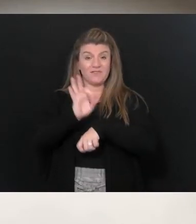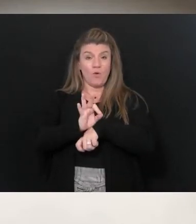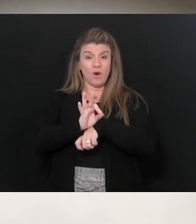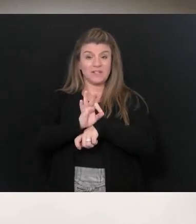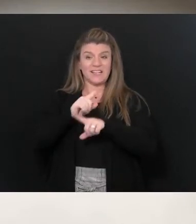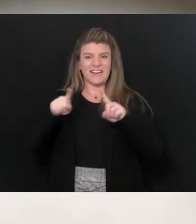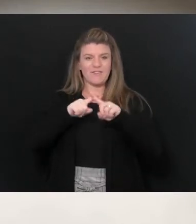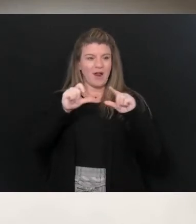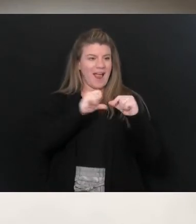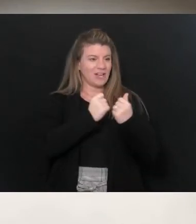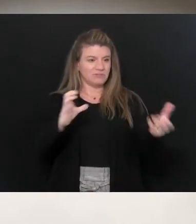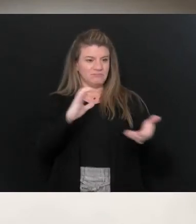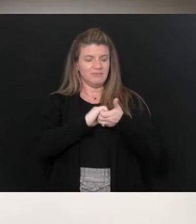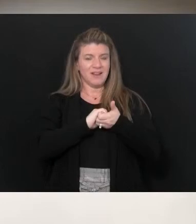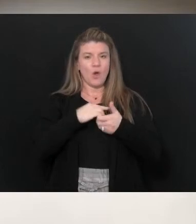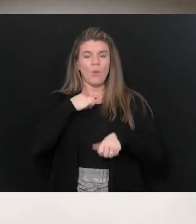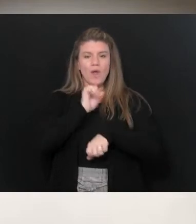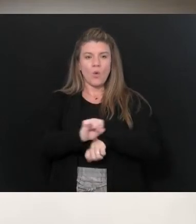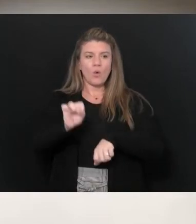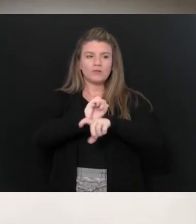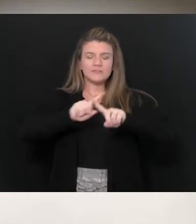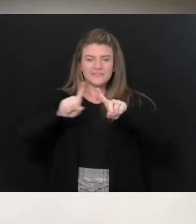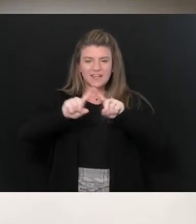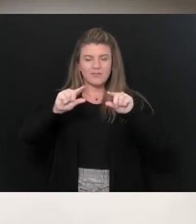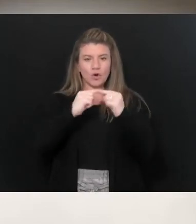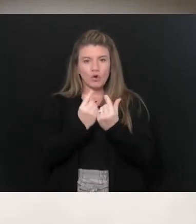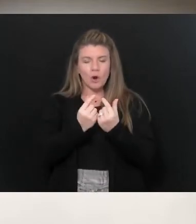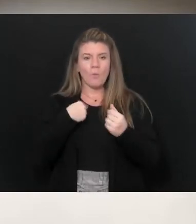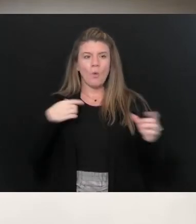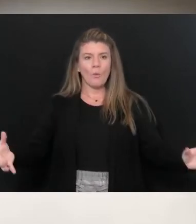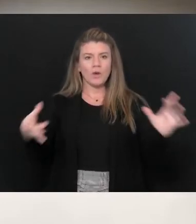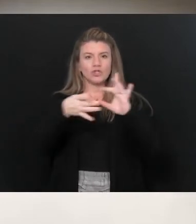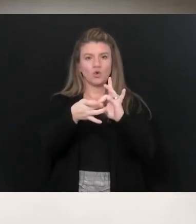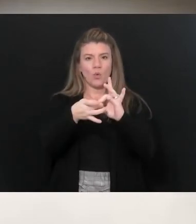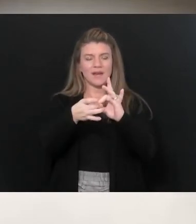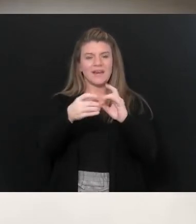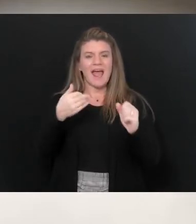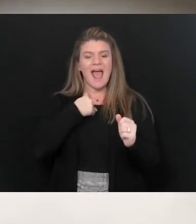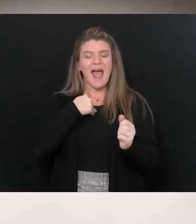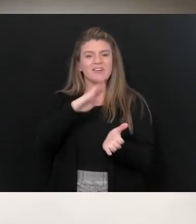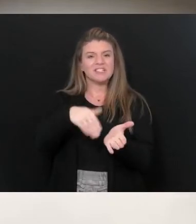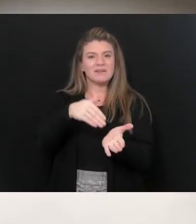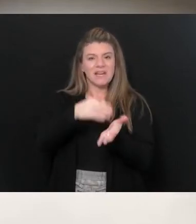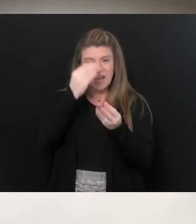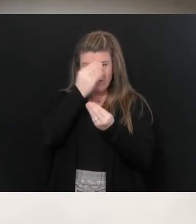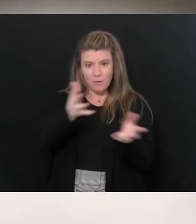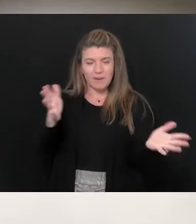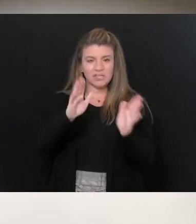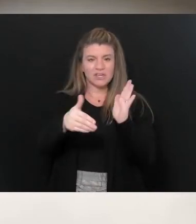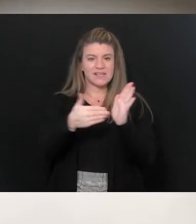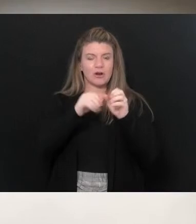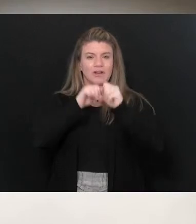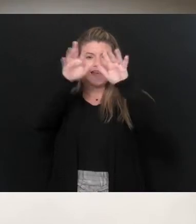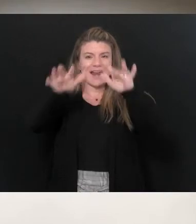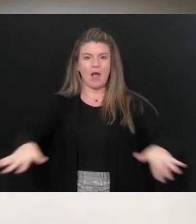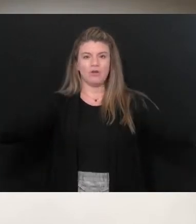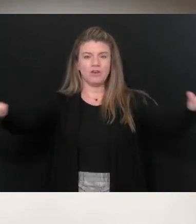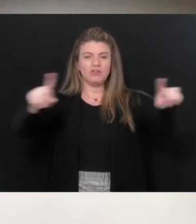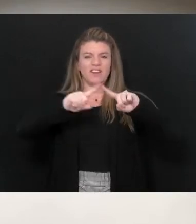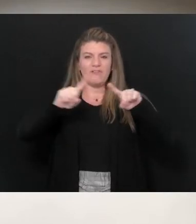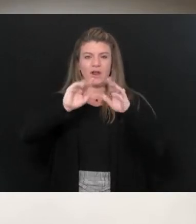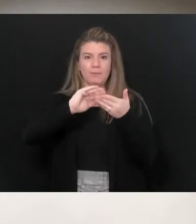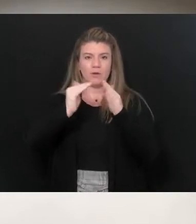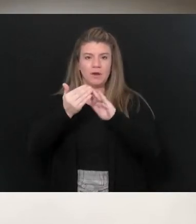various constituency groups. The Joint Information Center puts data out across various media. Thank